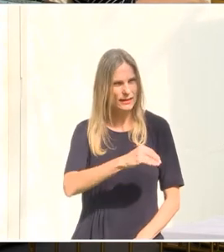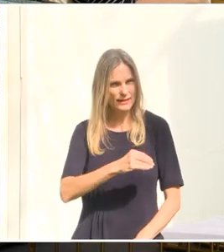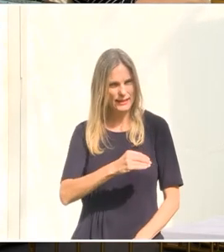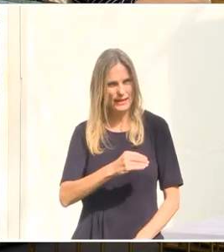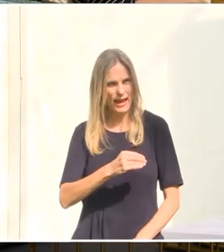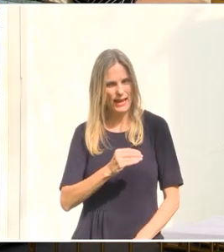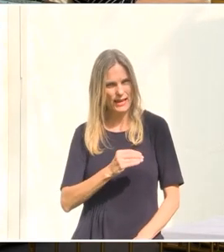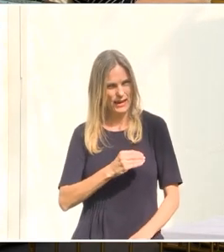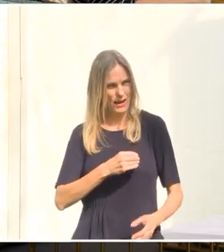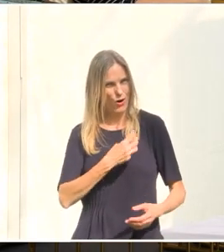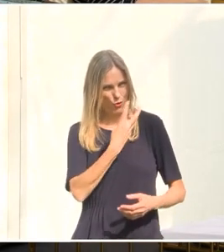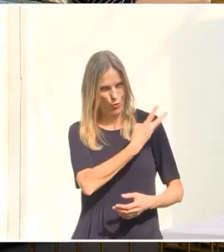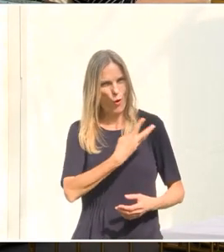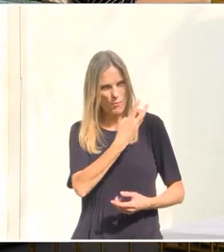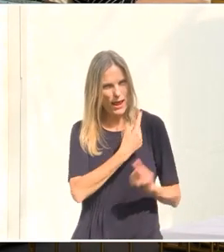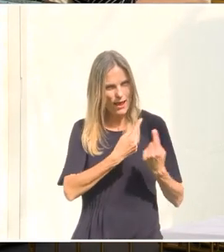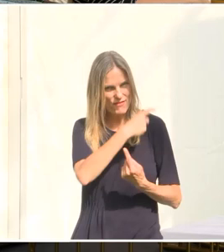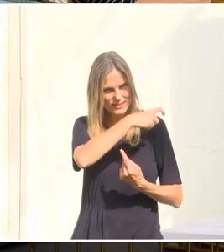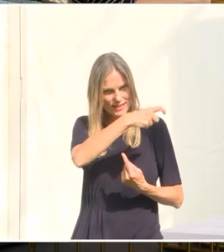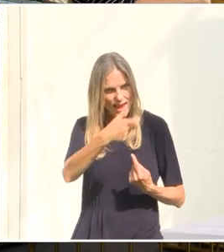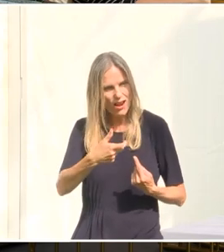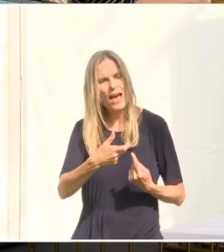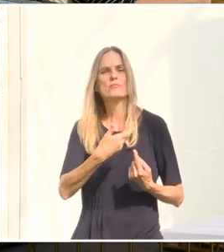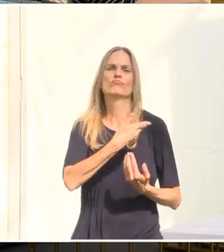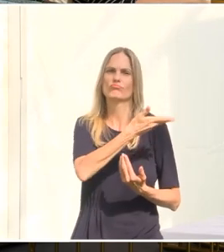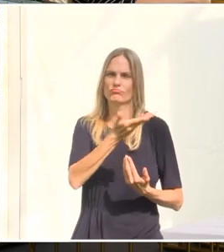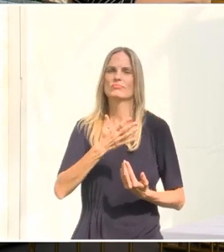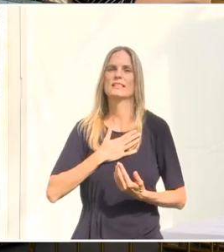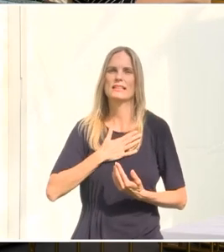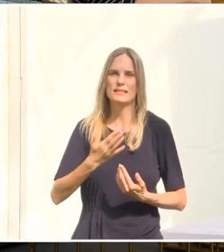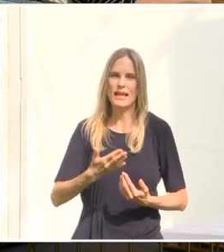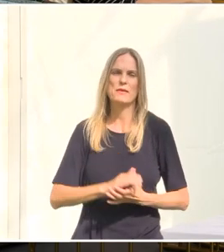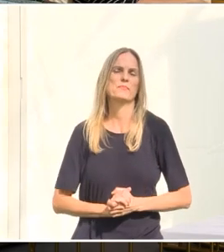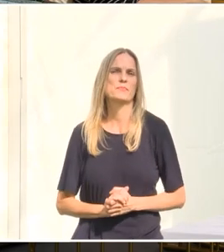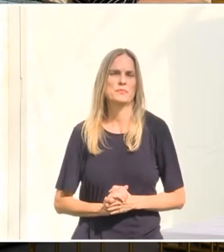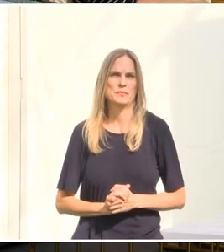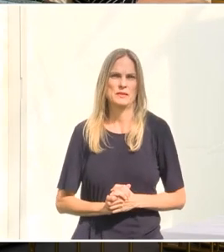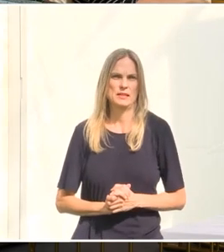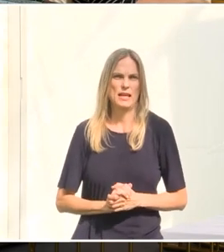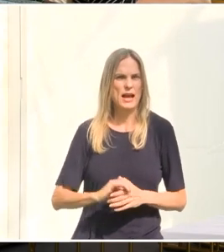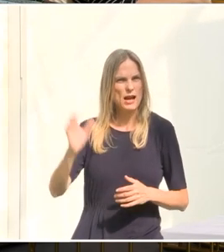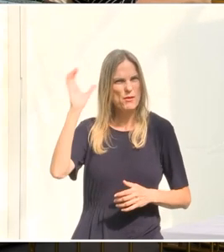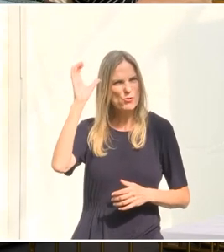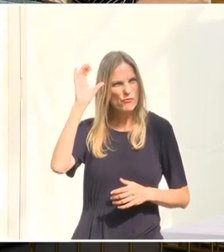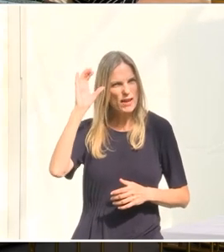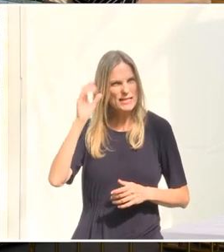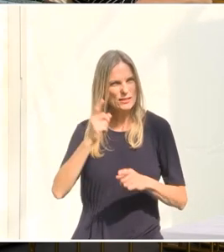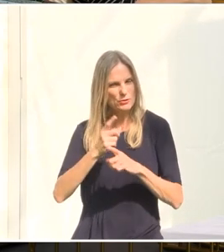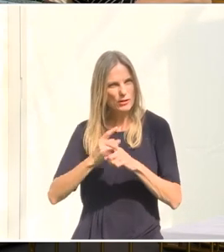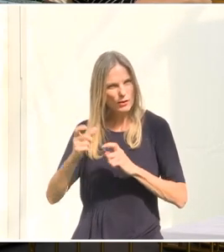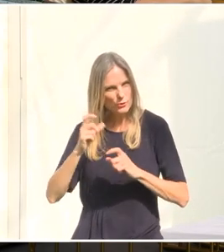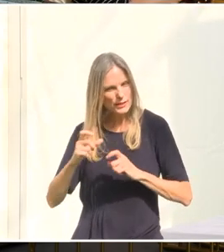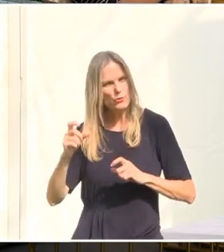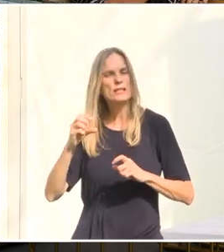Ave Lauren from OECD, top migration policy expert, Professor Jussi Jauhiainen, a professor of geography from the Turku